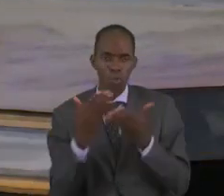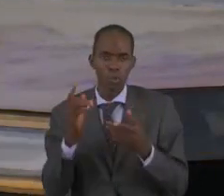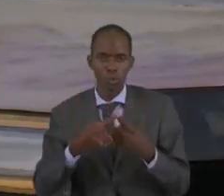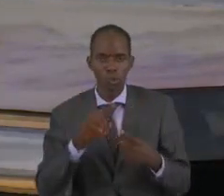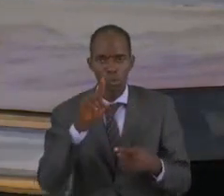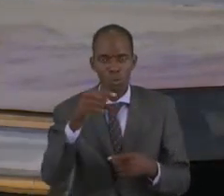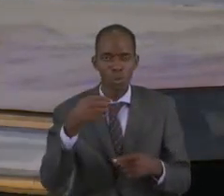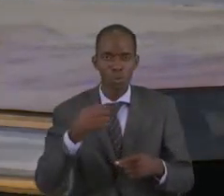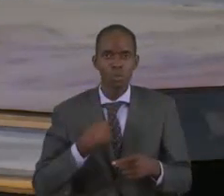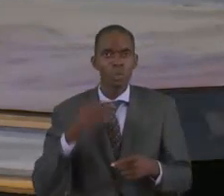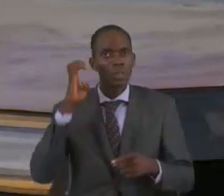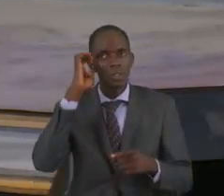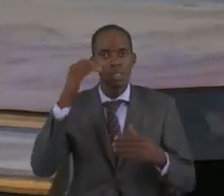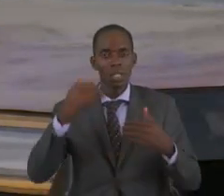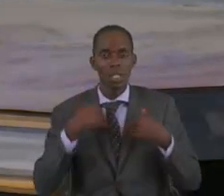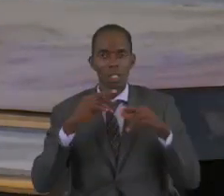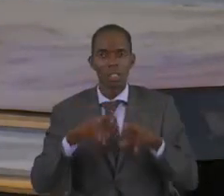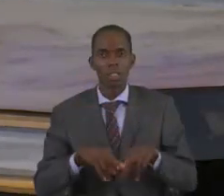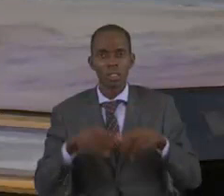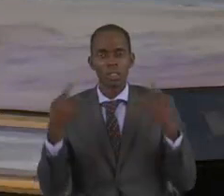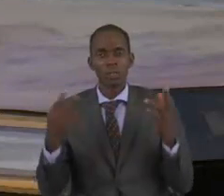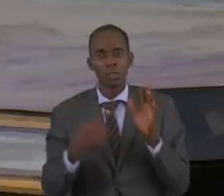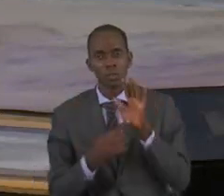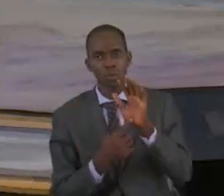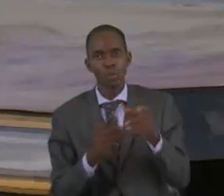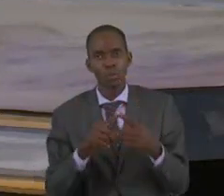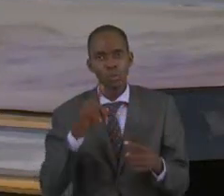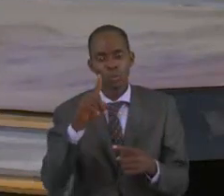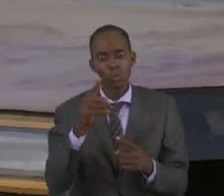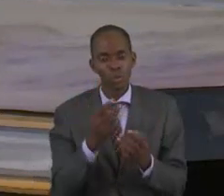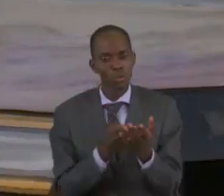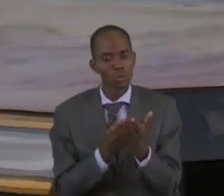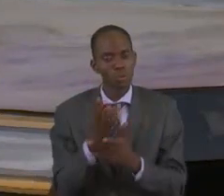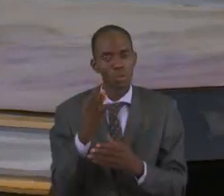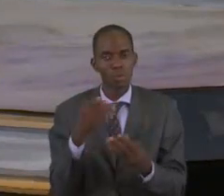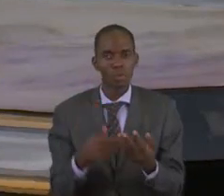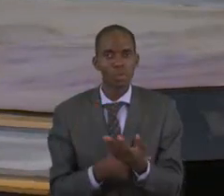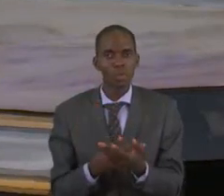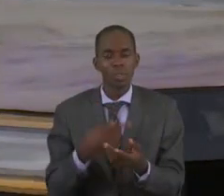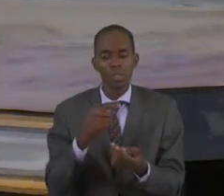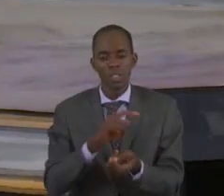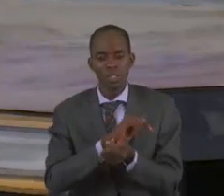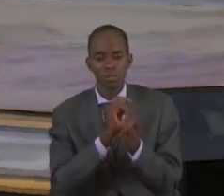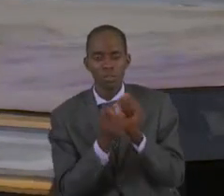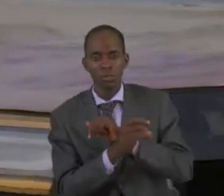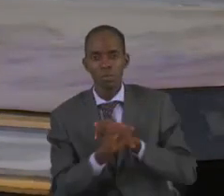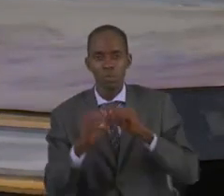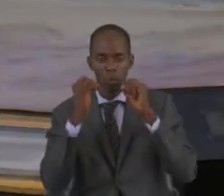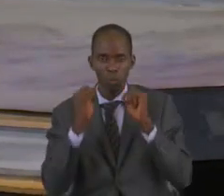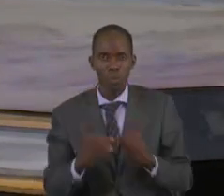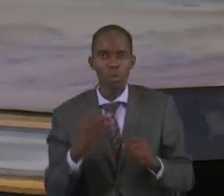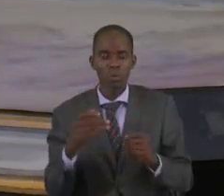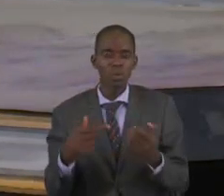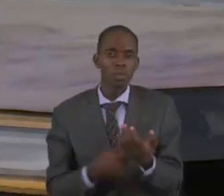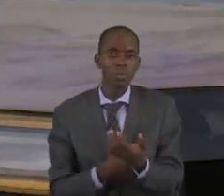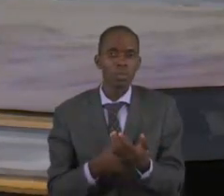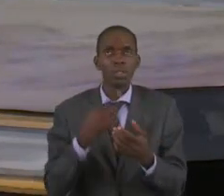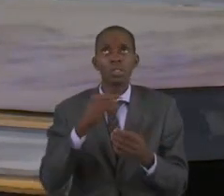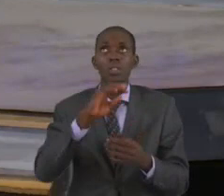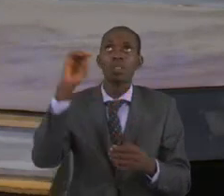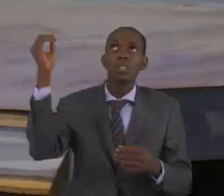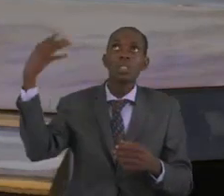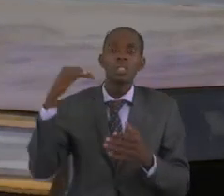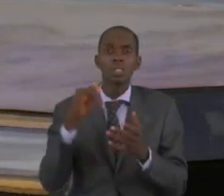has revealed unto you the truth of the gospel, the transforming power of the gospel, the grace